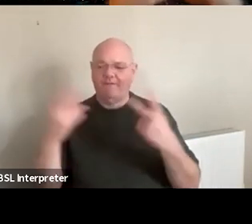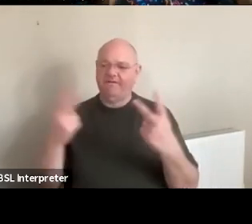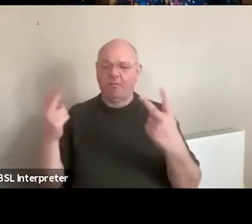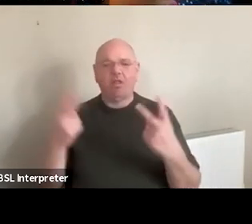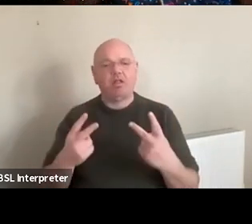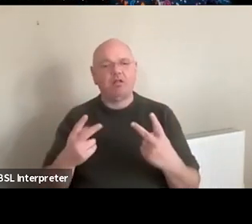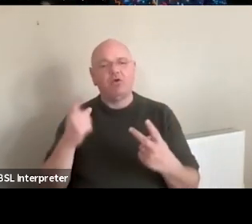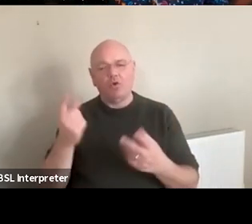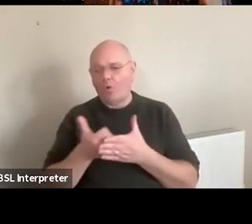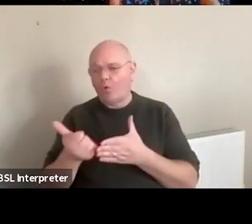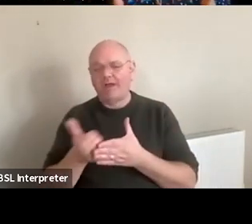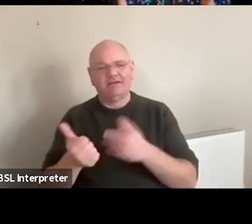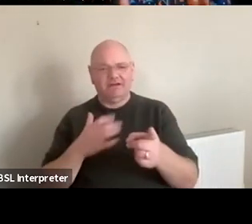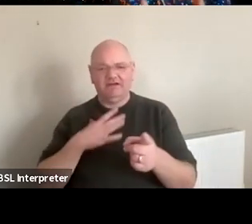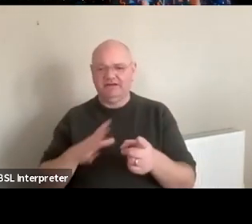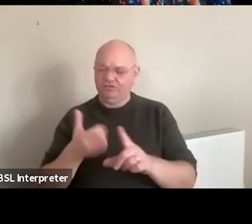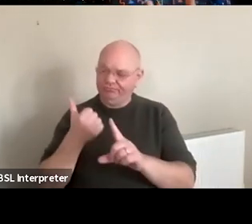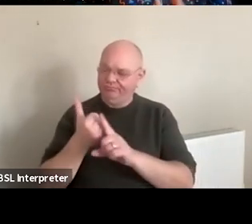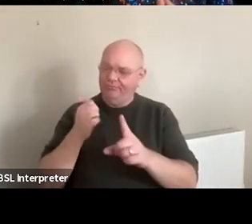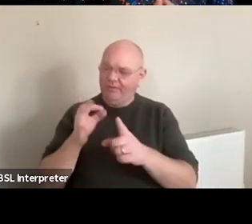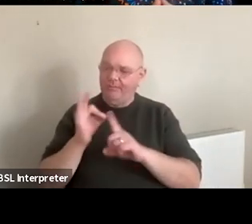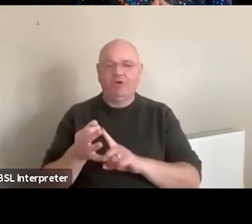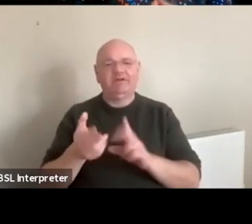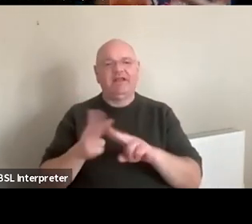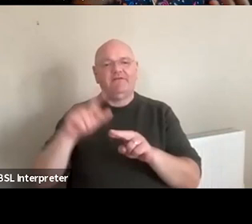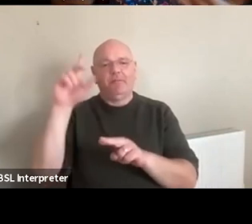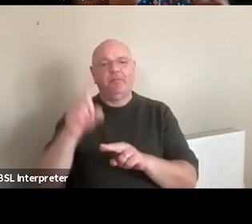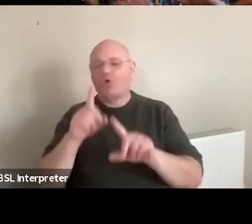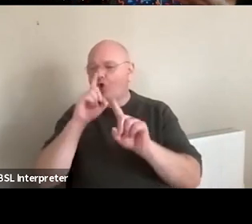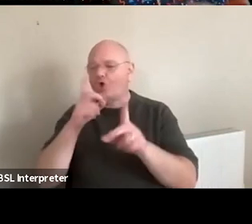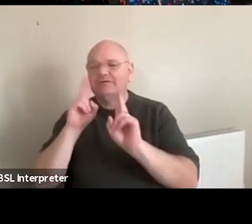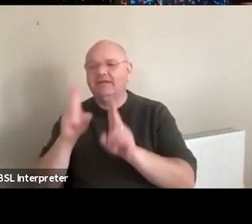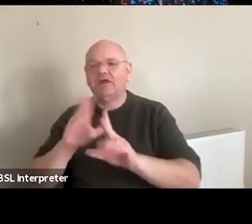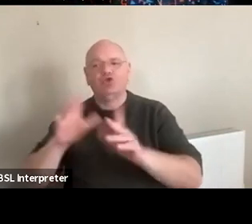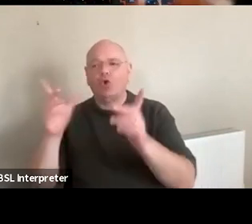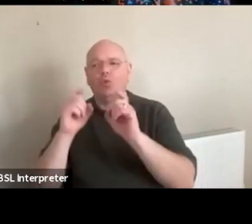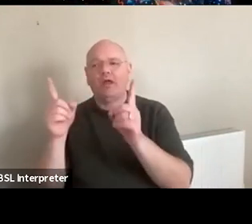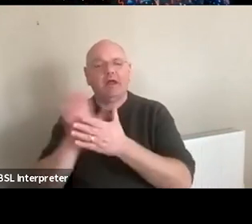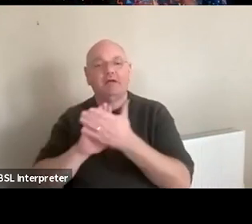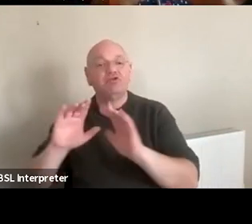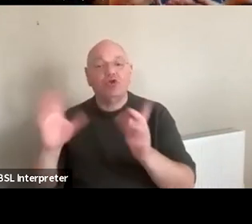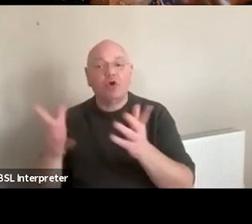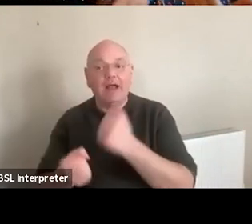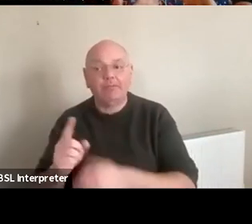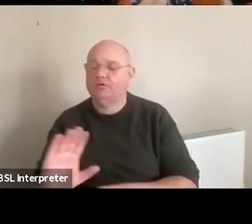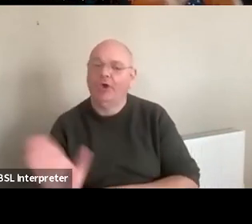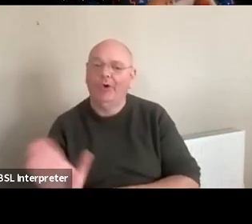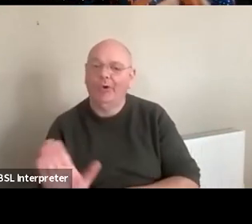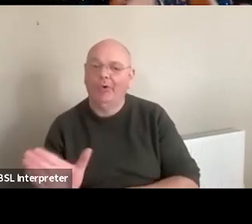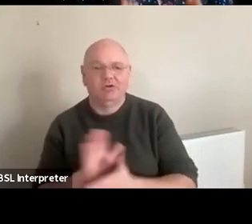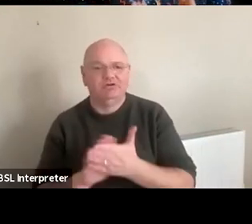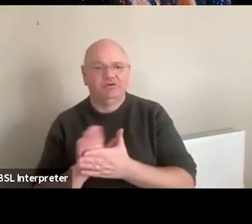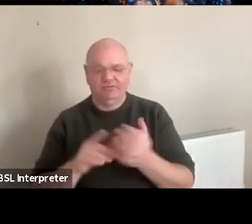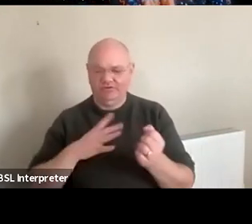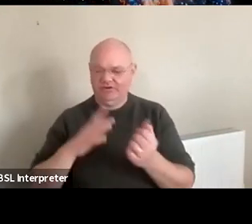because people aren't aware of it does not mean it's not going on. And for some people, that can be part of a reclamation of power, but also beyond